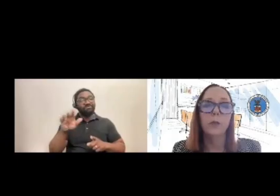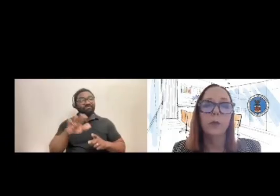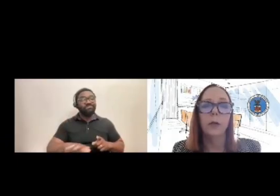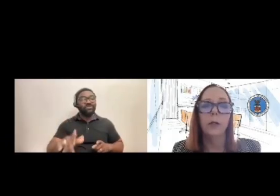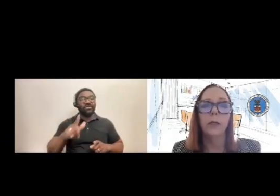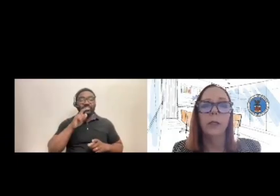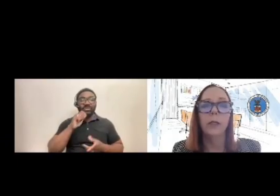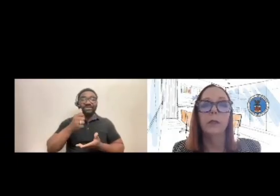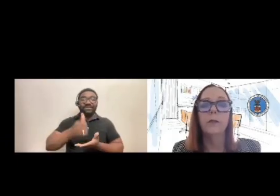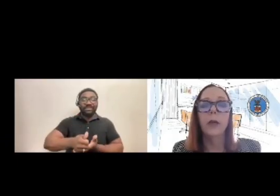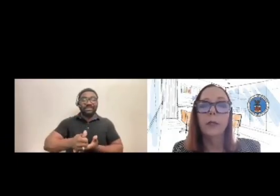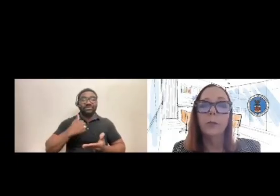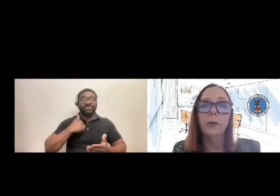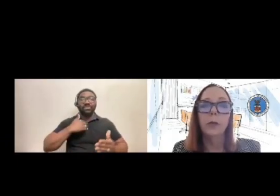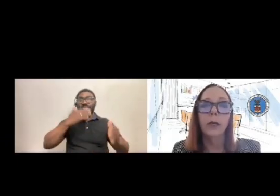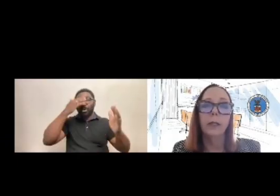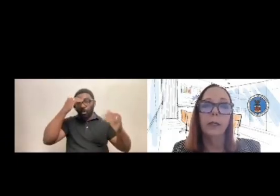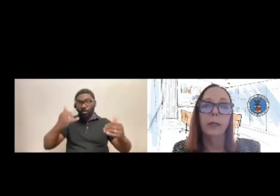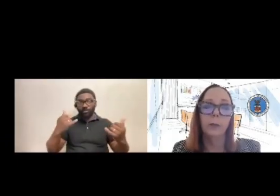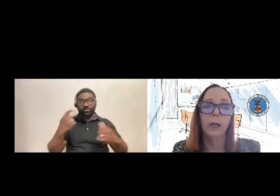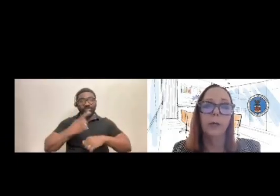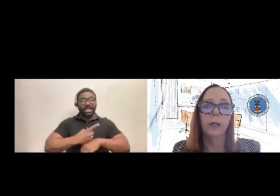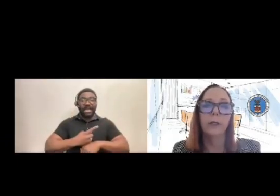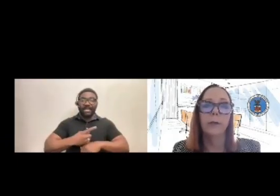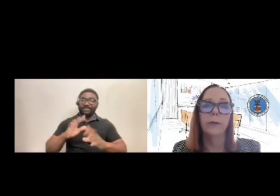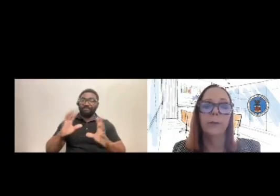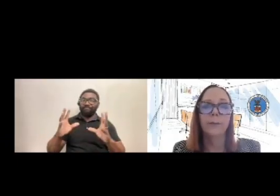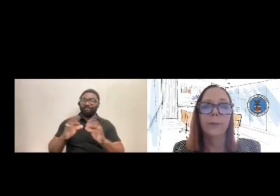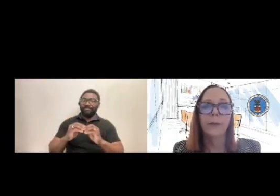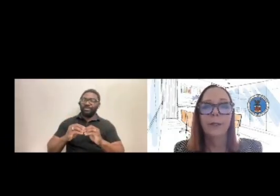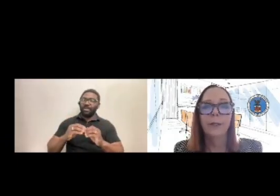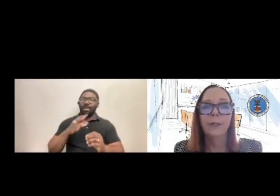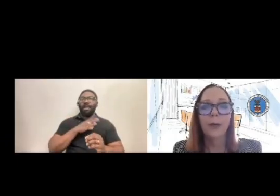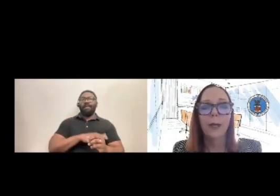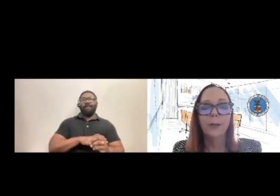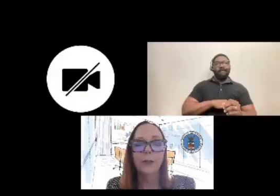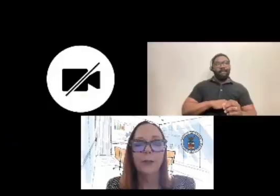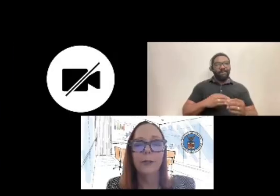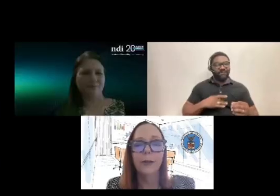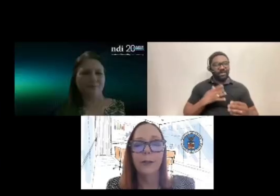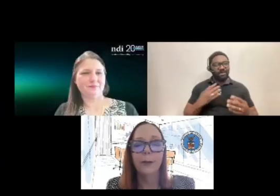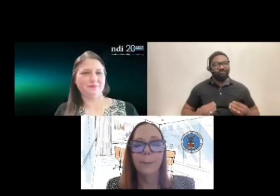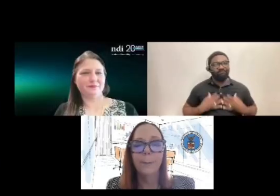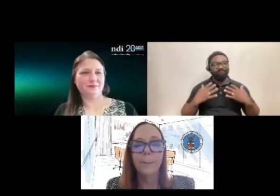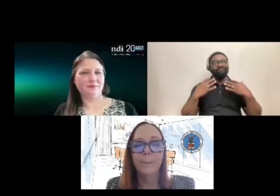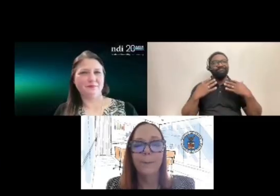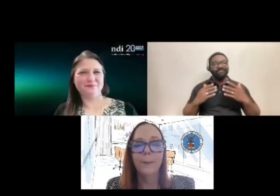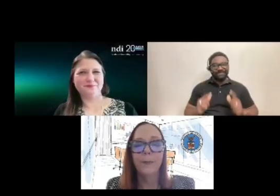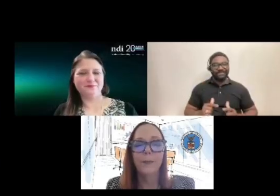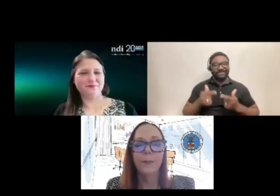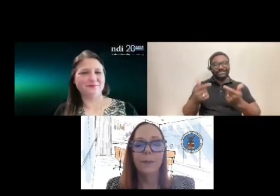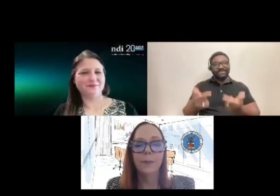hope today's webinar is valuable and inspiring to you. So back to you, Sarah.